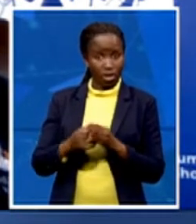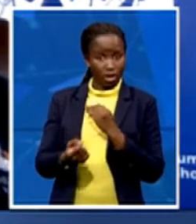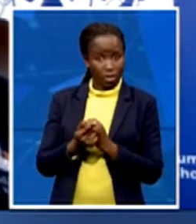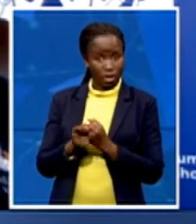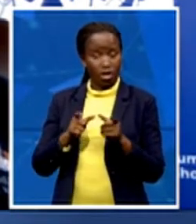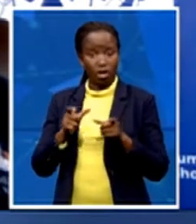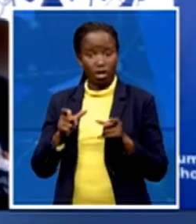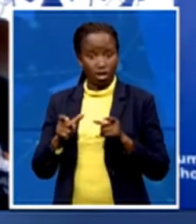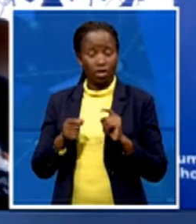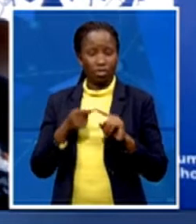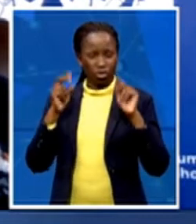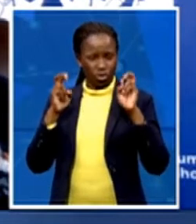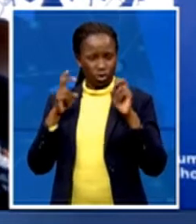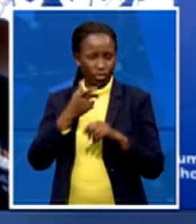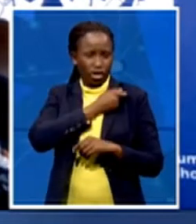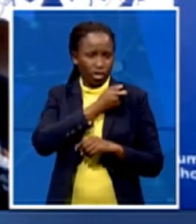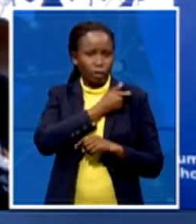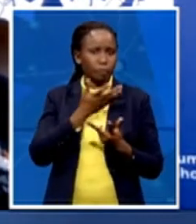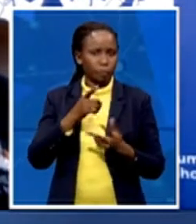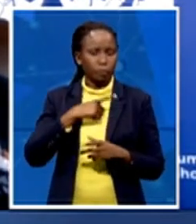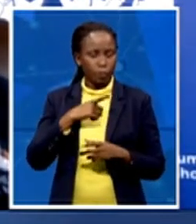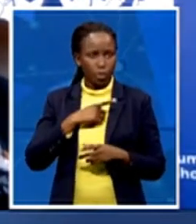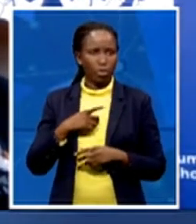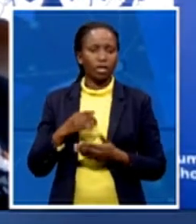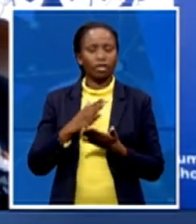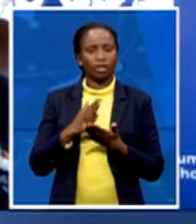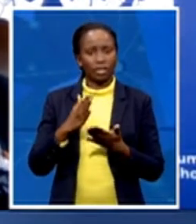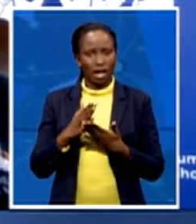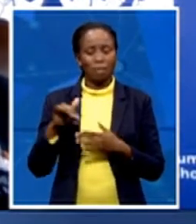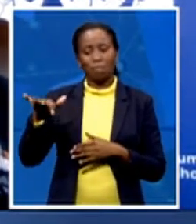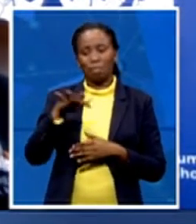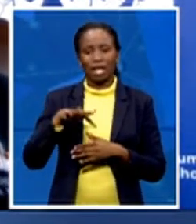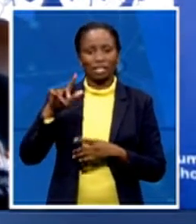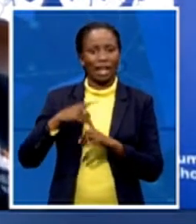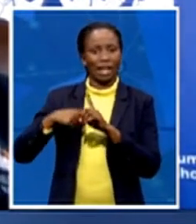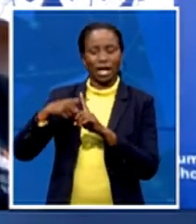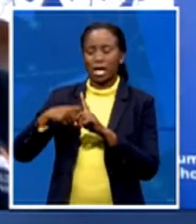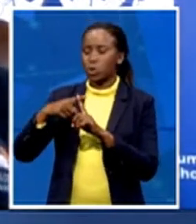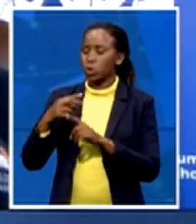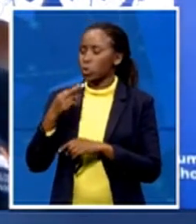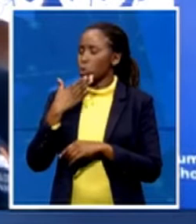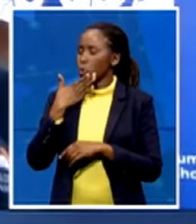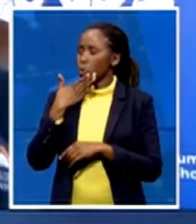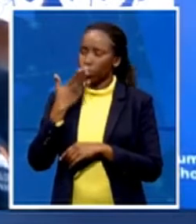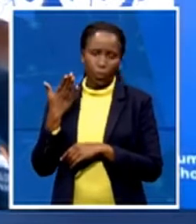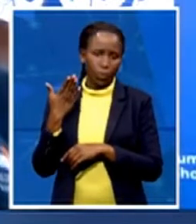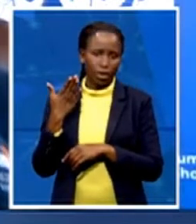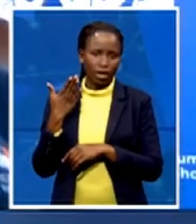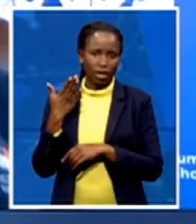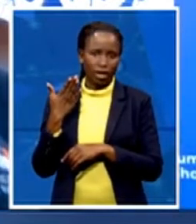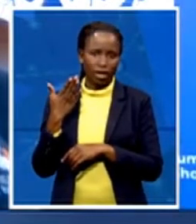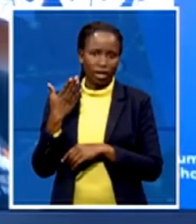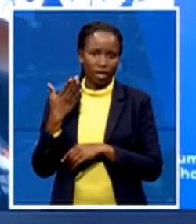we've got the area where there's no network. There's never been a network, and therefore no one has ever had phones in the first place. So how